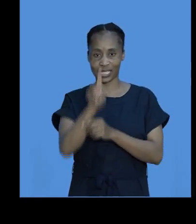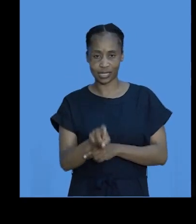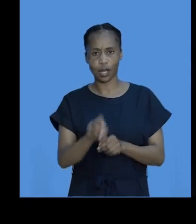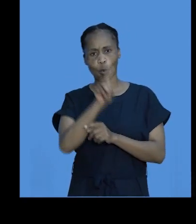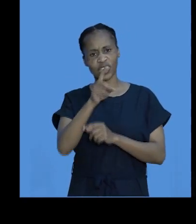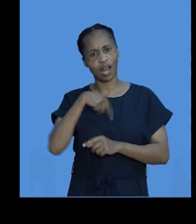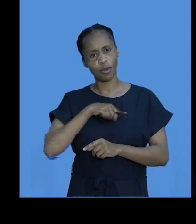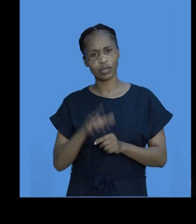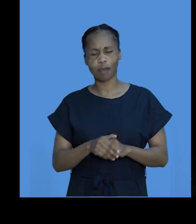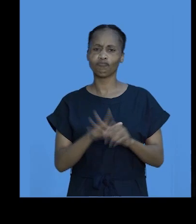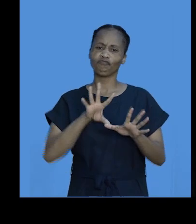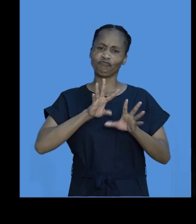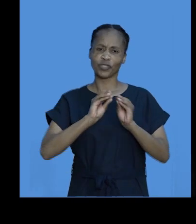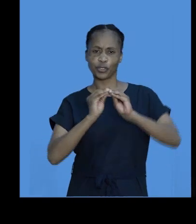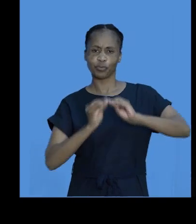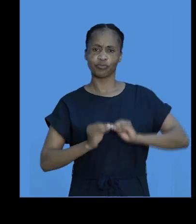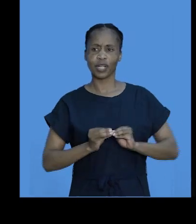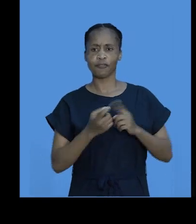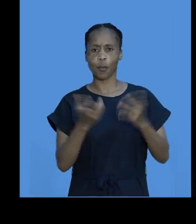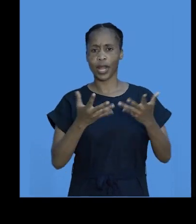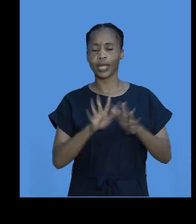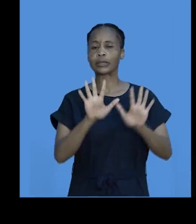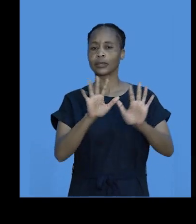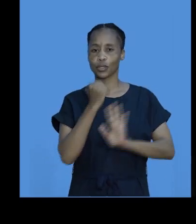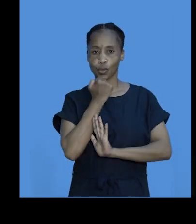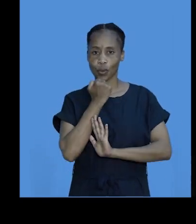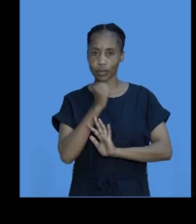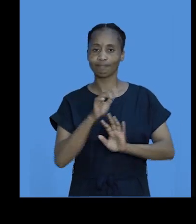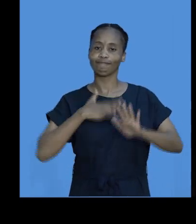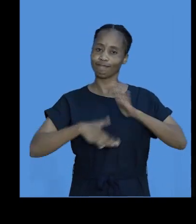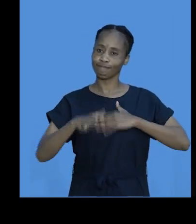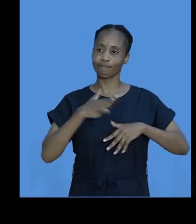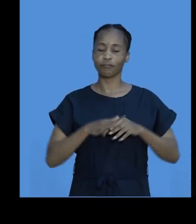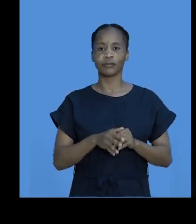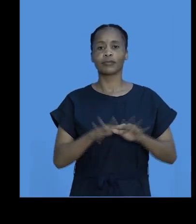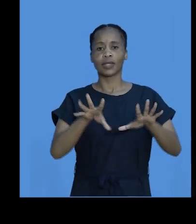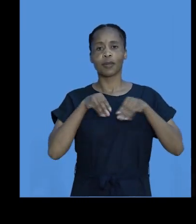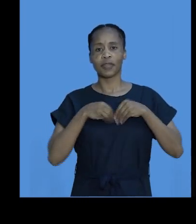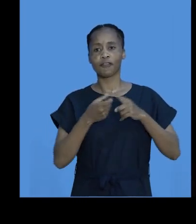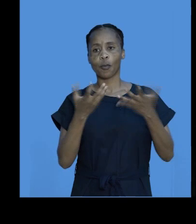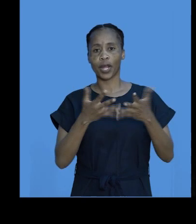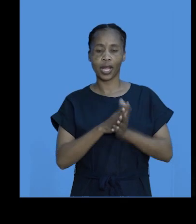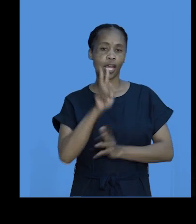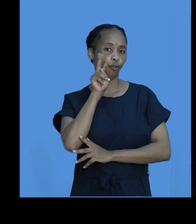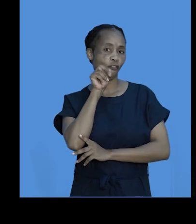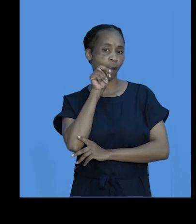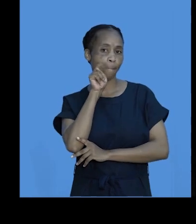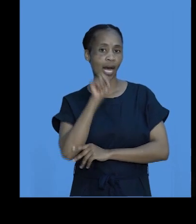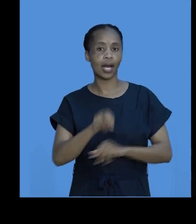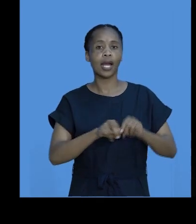Our question is adapted from, okay, just be patient. It's adapted from our